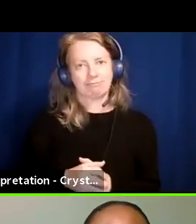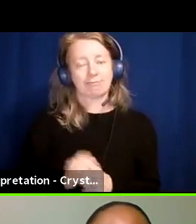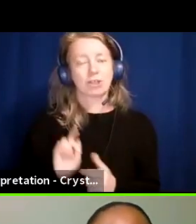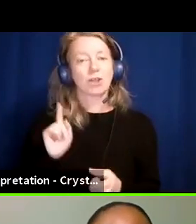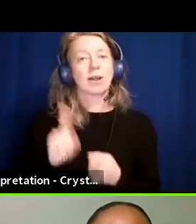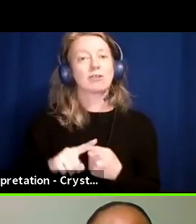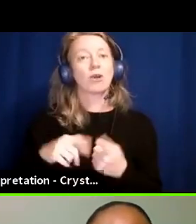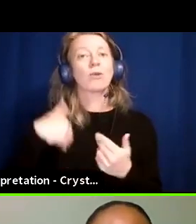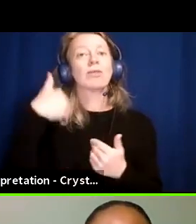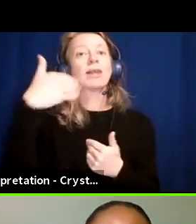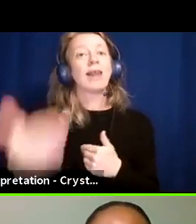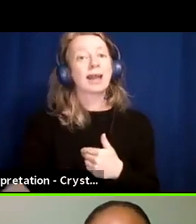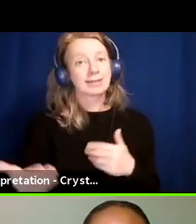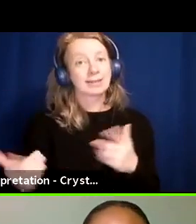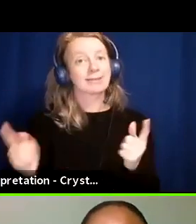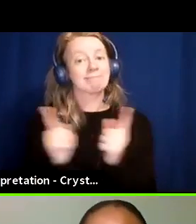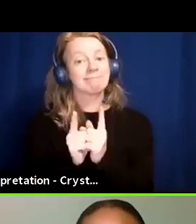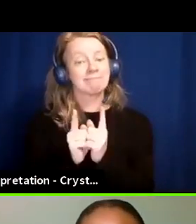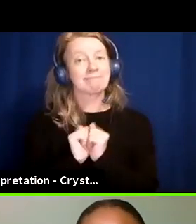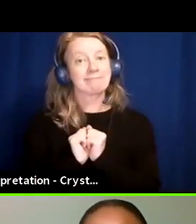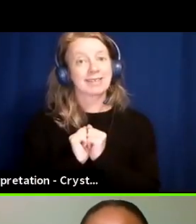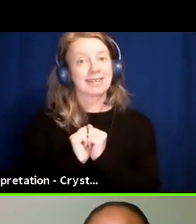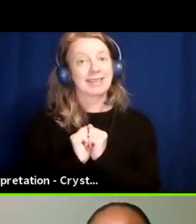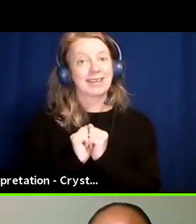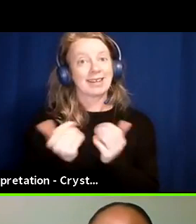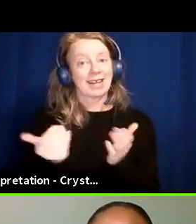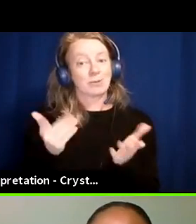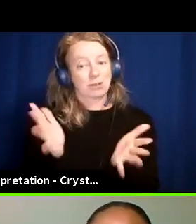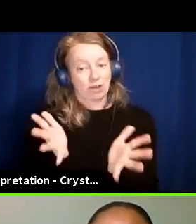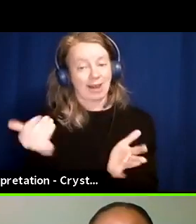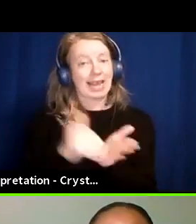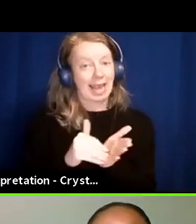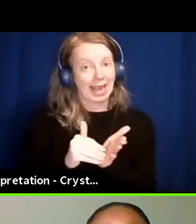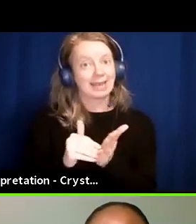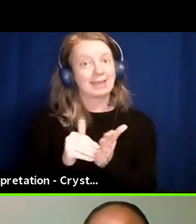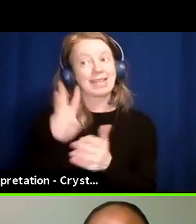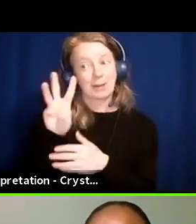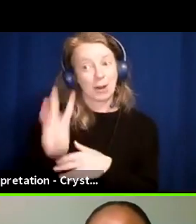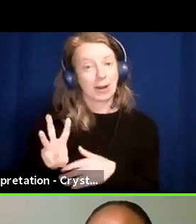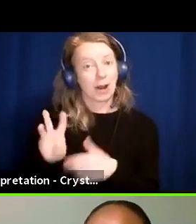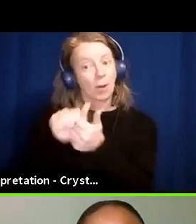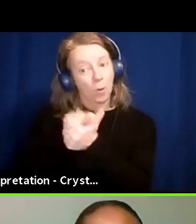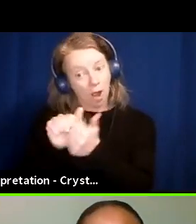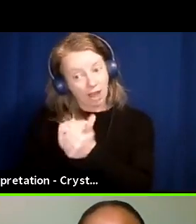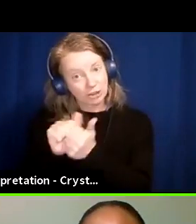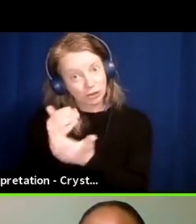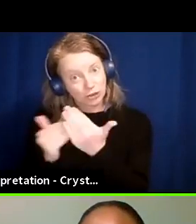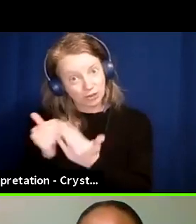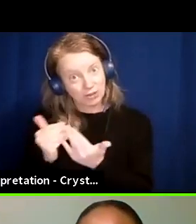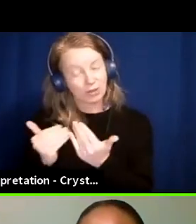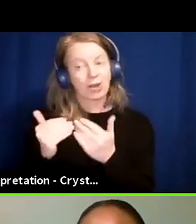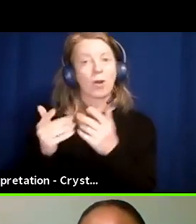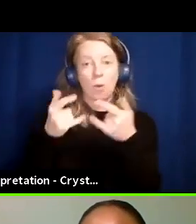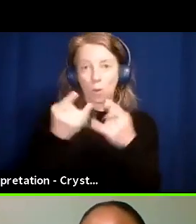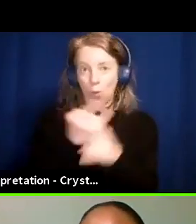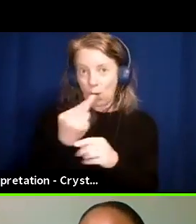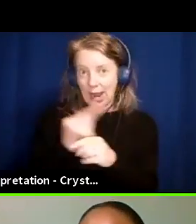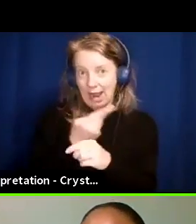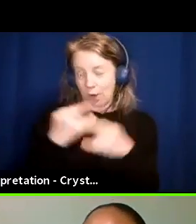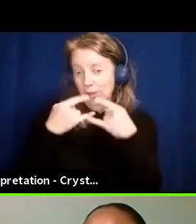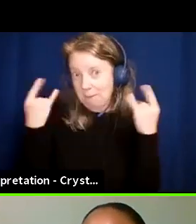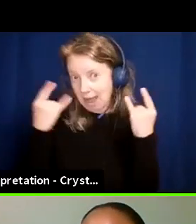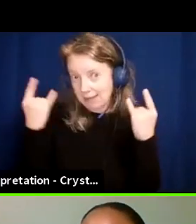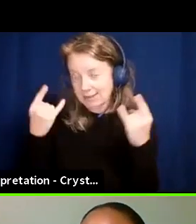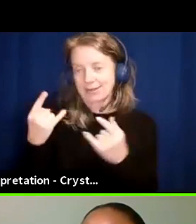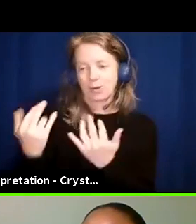time, wash, wear, and wait. And remember, if you want to continue getting the best information,